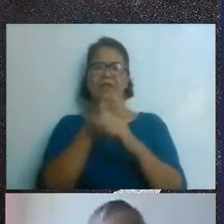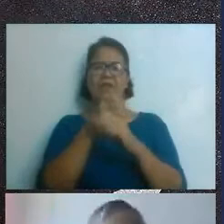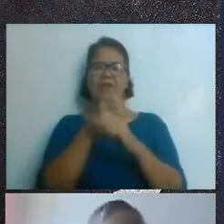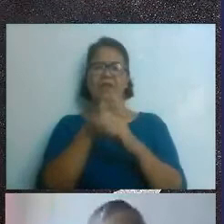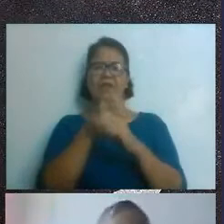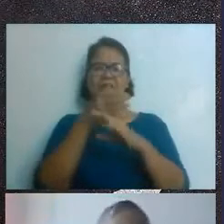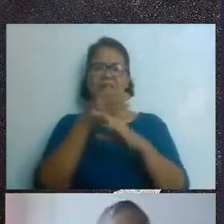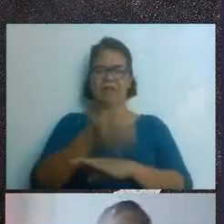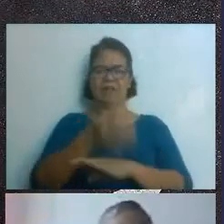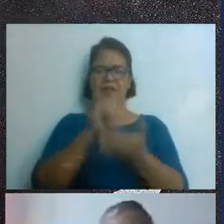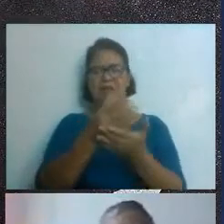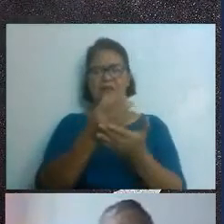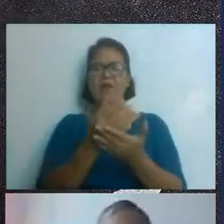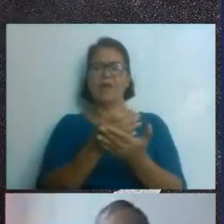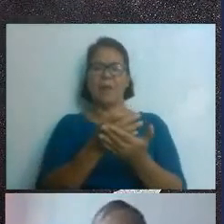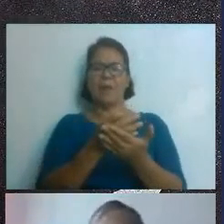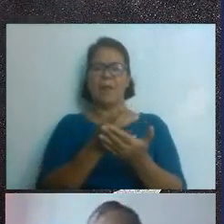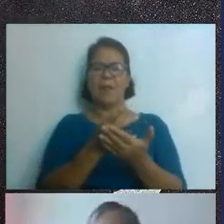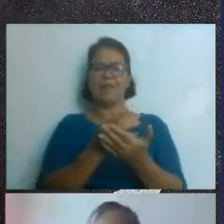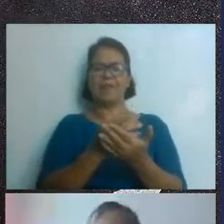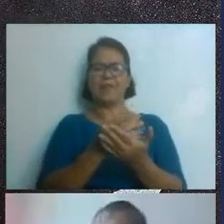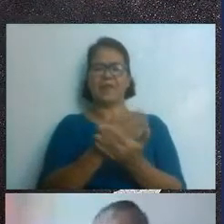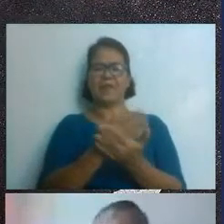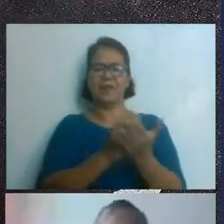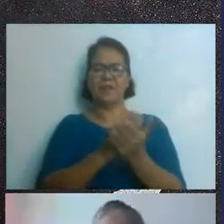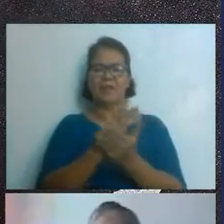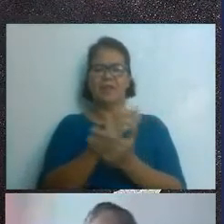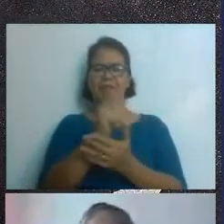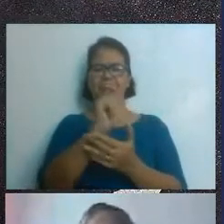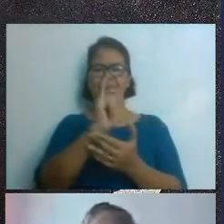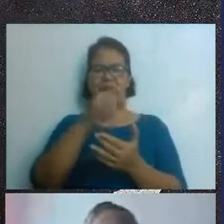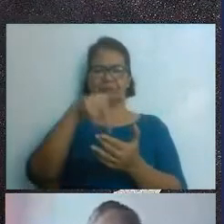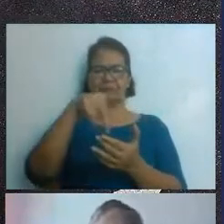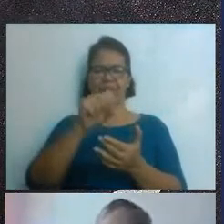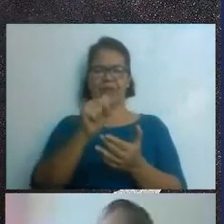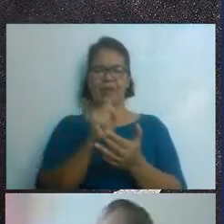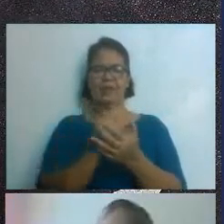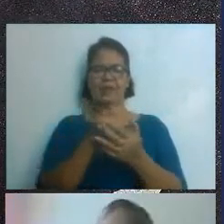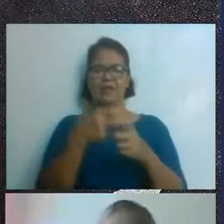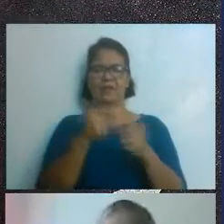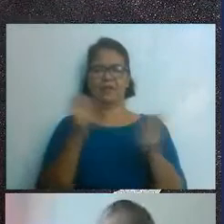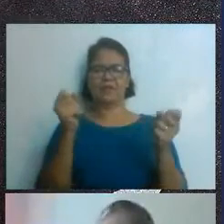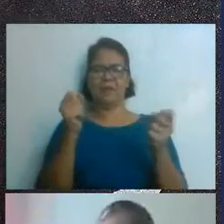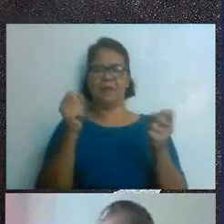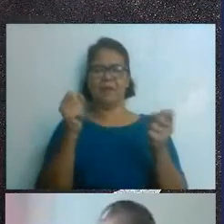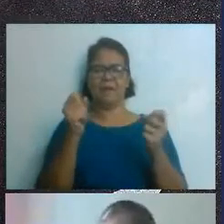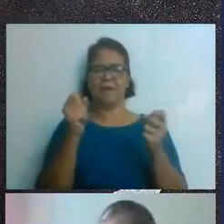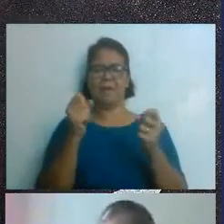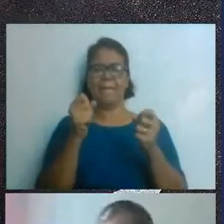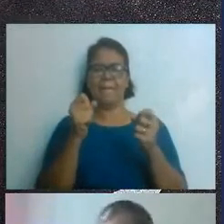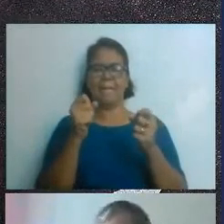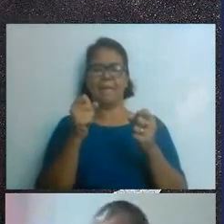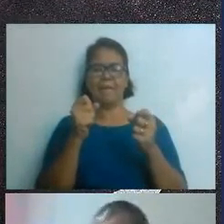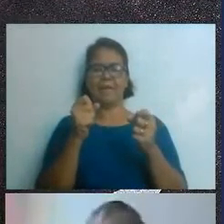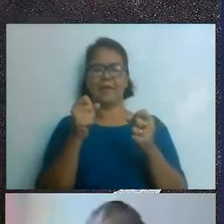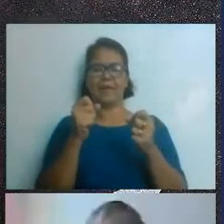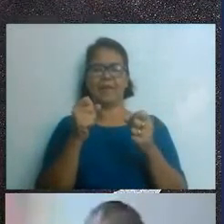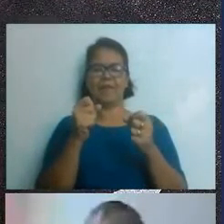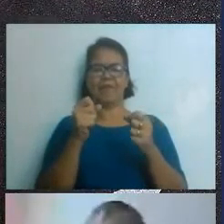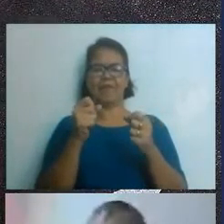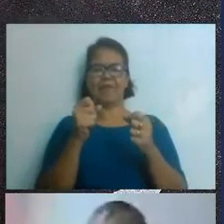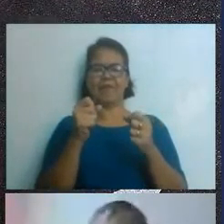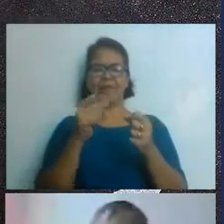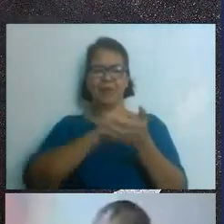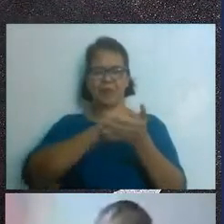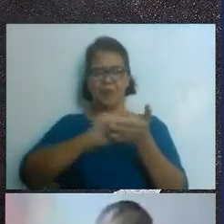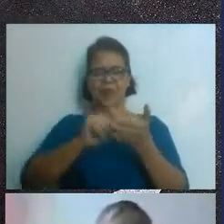tips I have read from a very good author and a few things that I actually always remind people